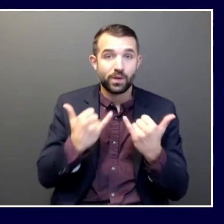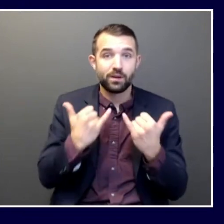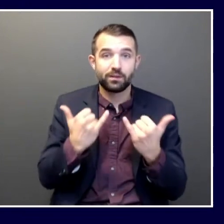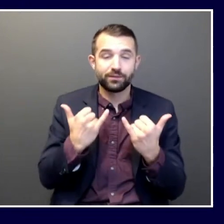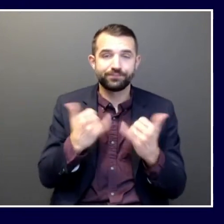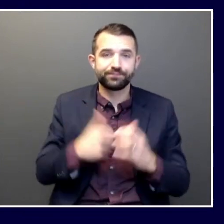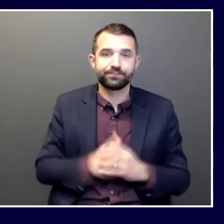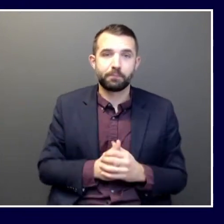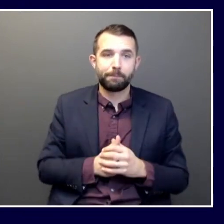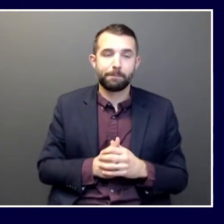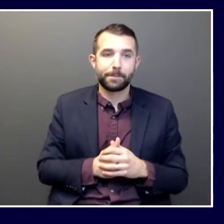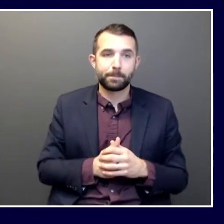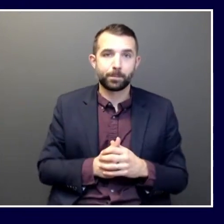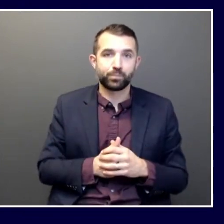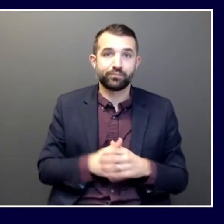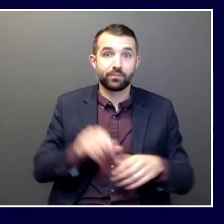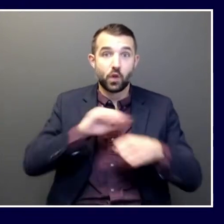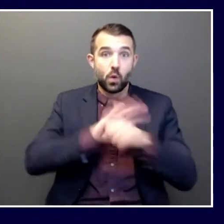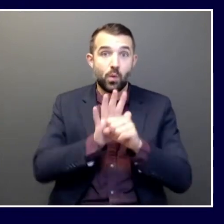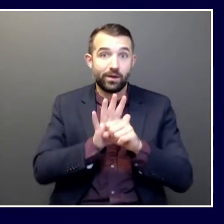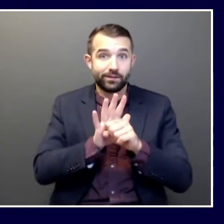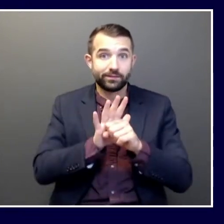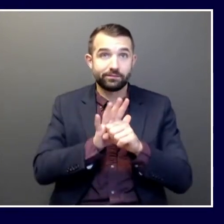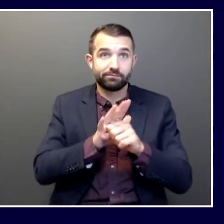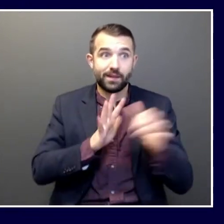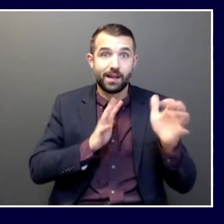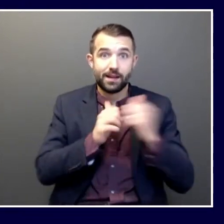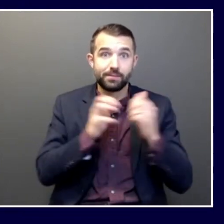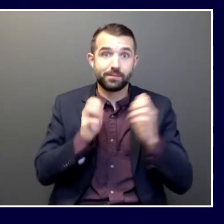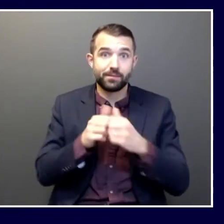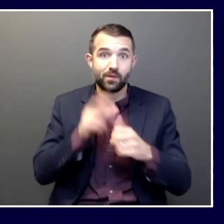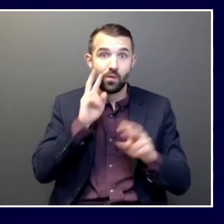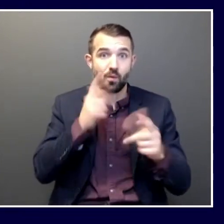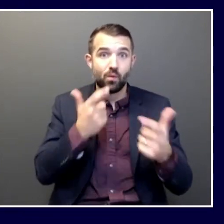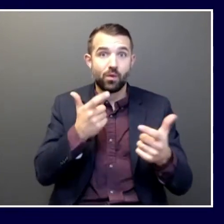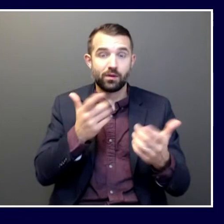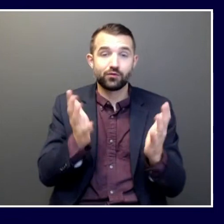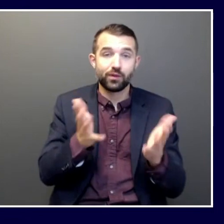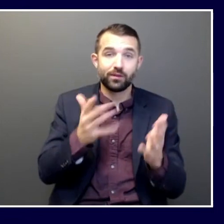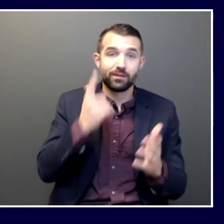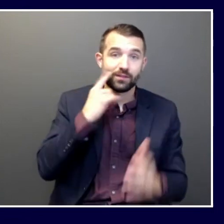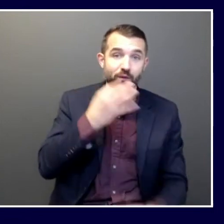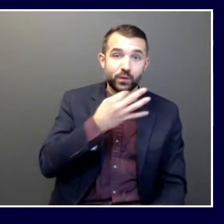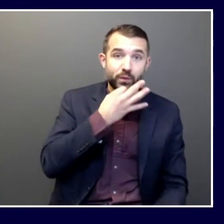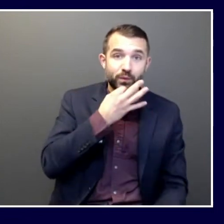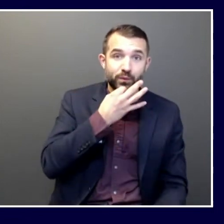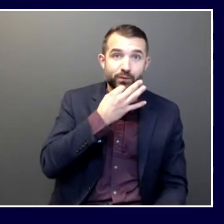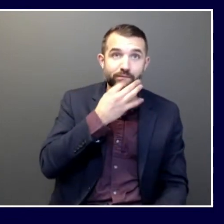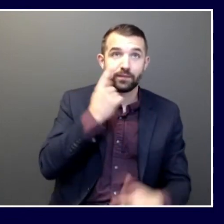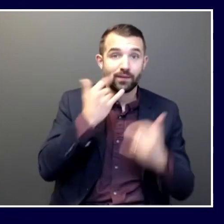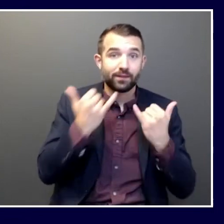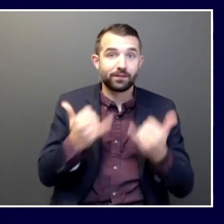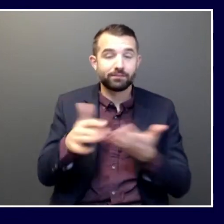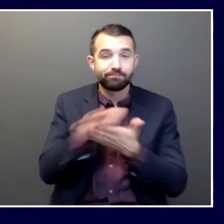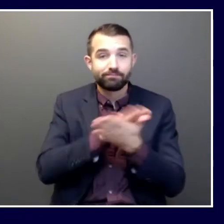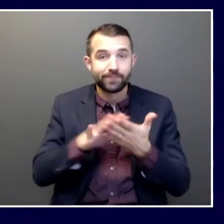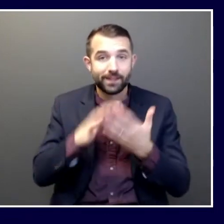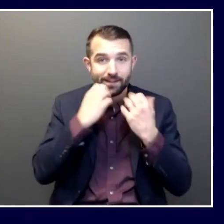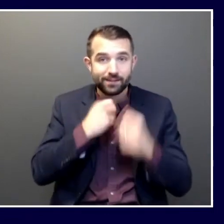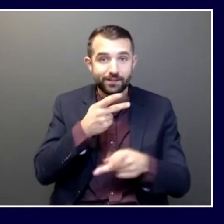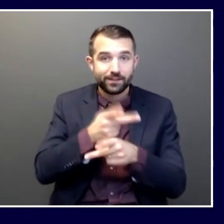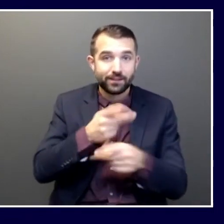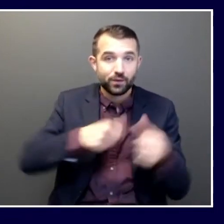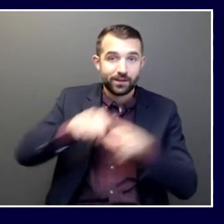are with respect to COVID. We look forward to chatting with everyone again soon. In the meantime, please be kind and take care of one another. We'll talk again soon.